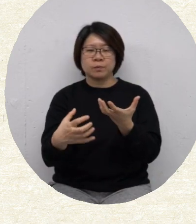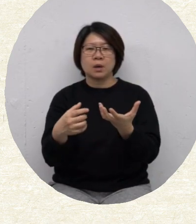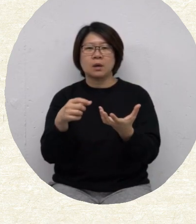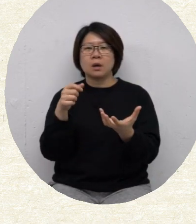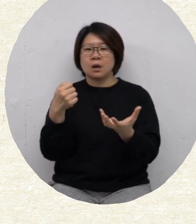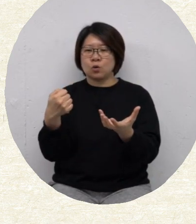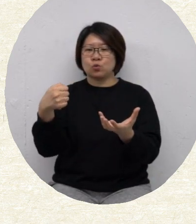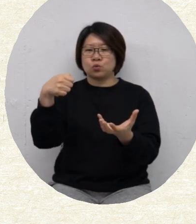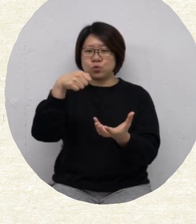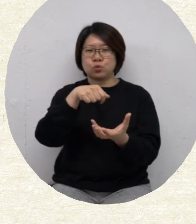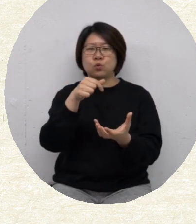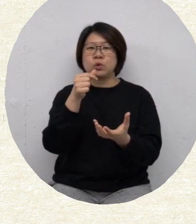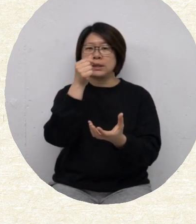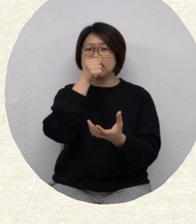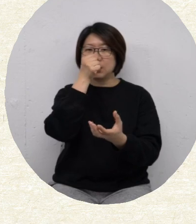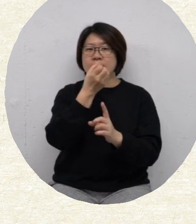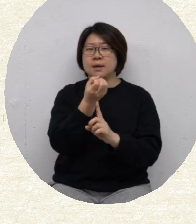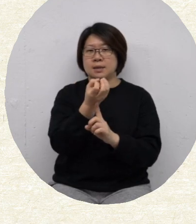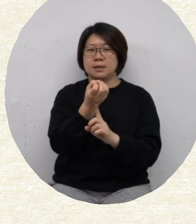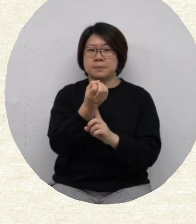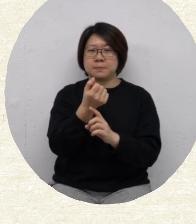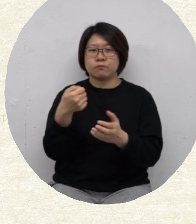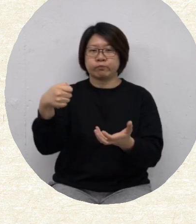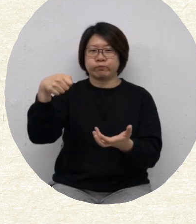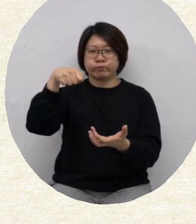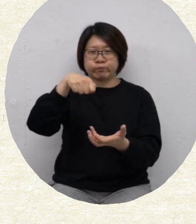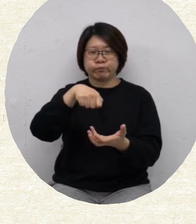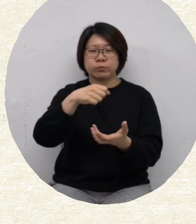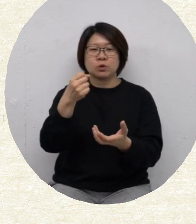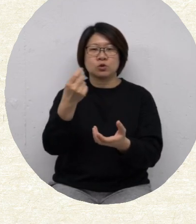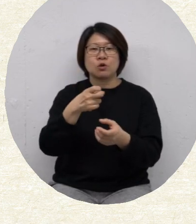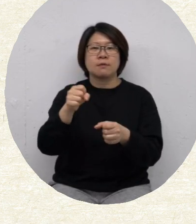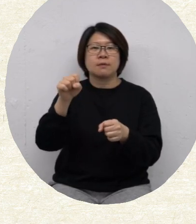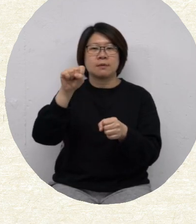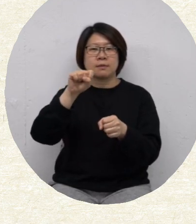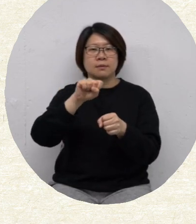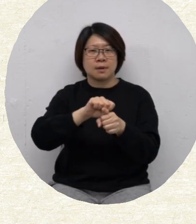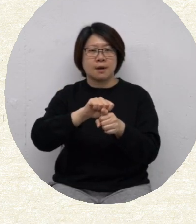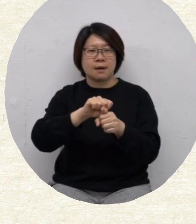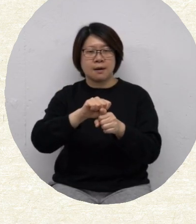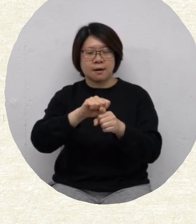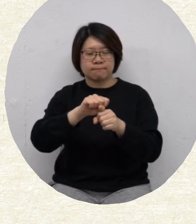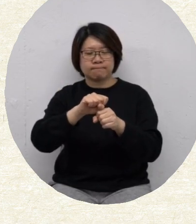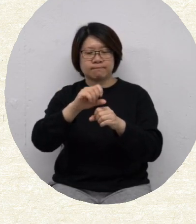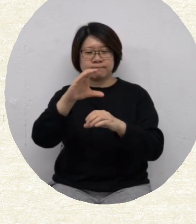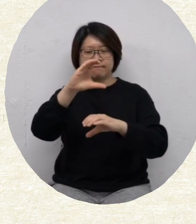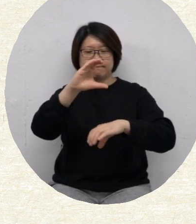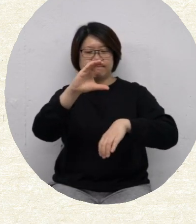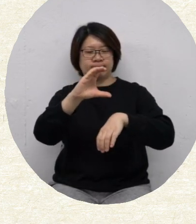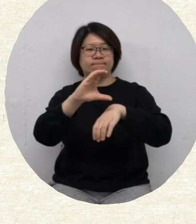of the materials and the processes are an important part of my work.